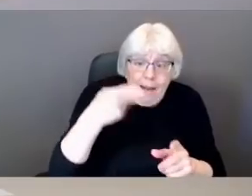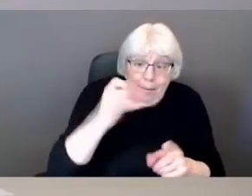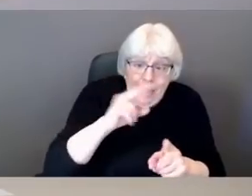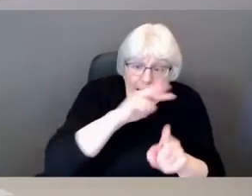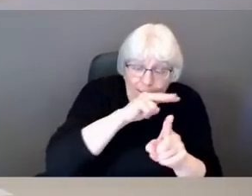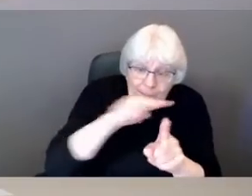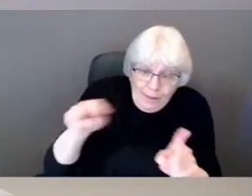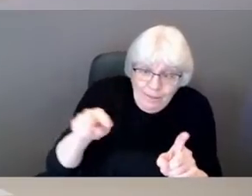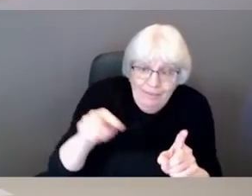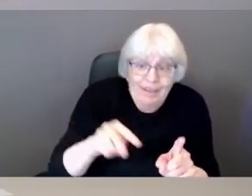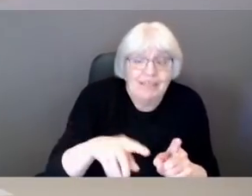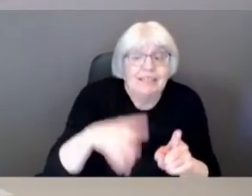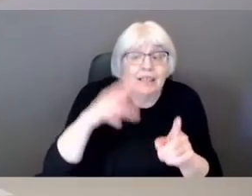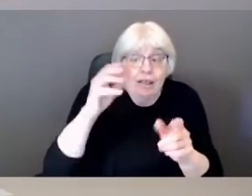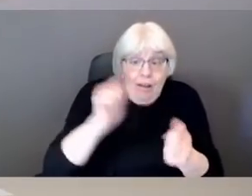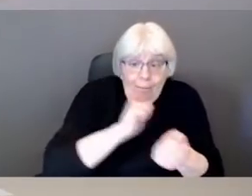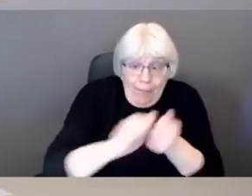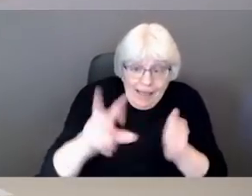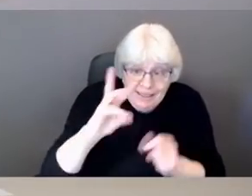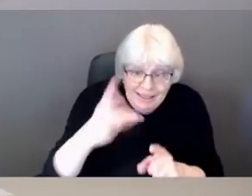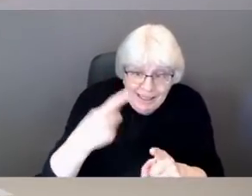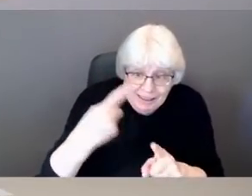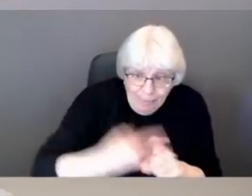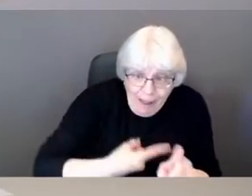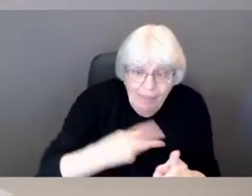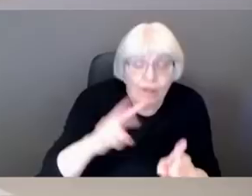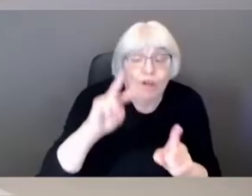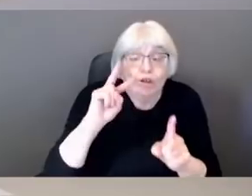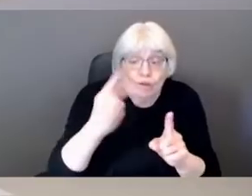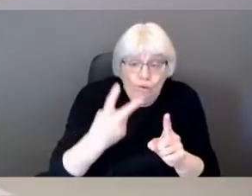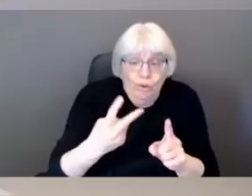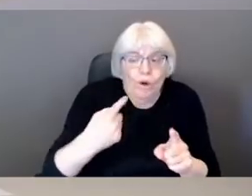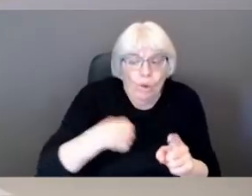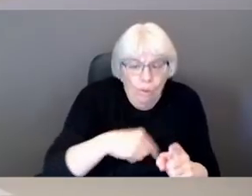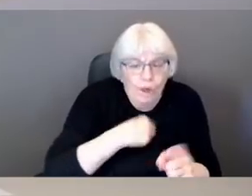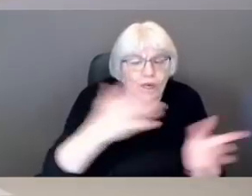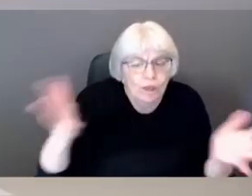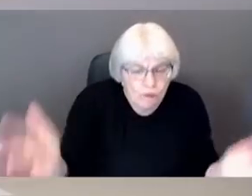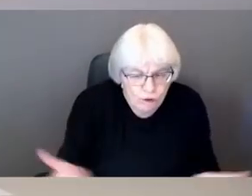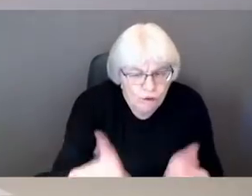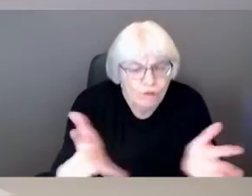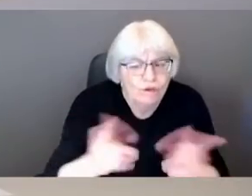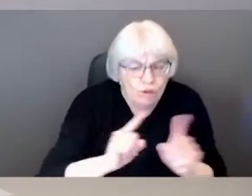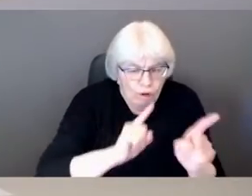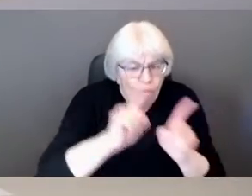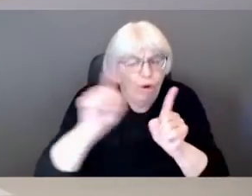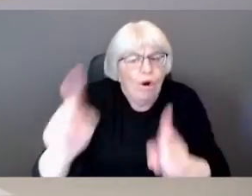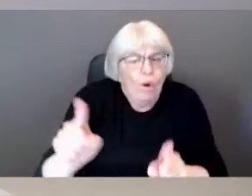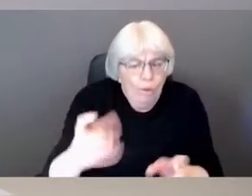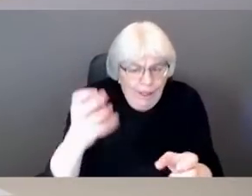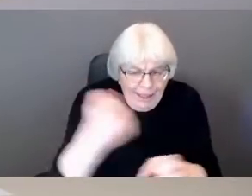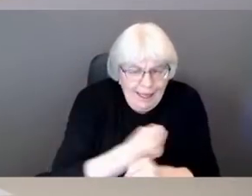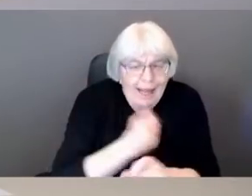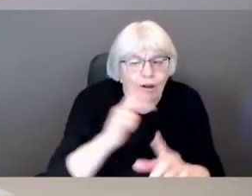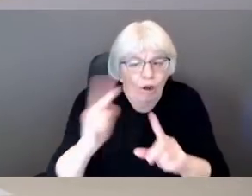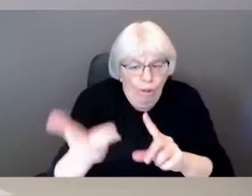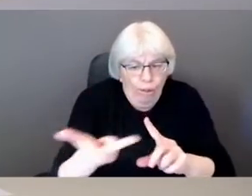series of vaccine, then you can get vaccinated, and